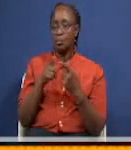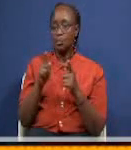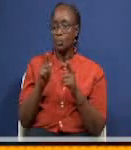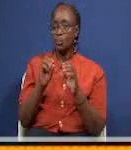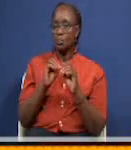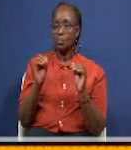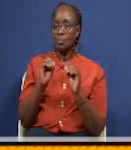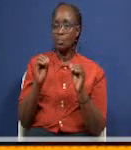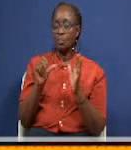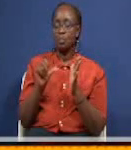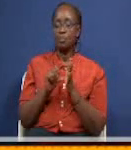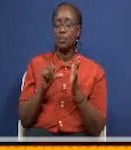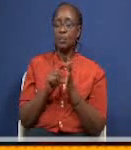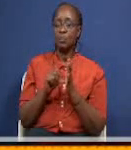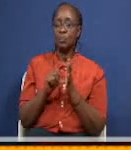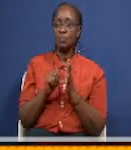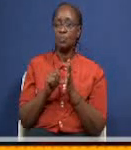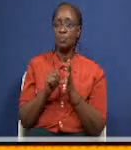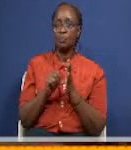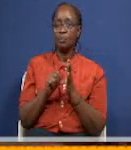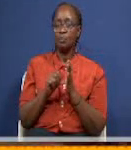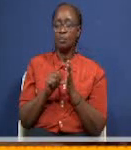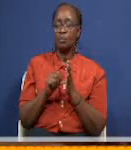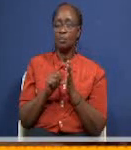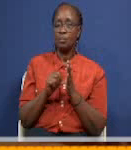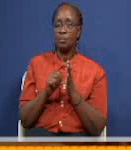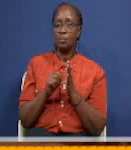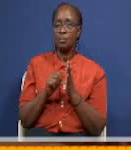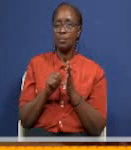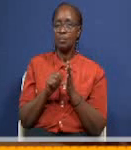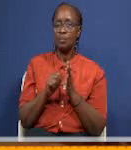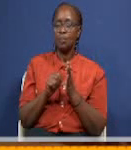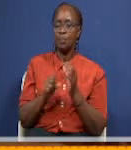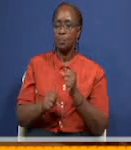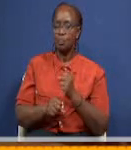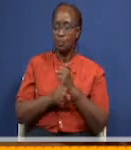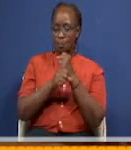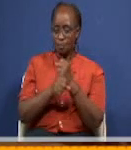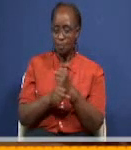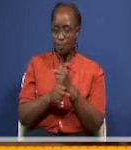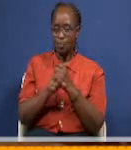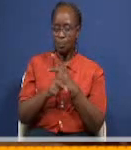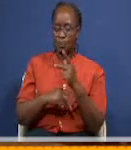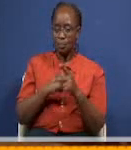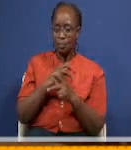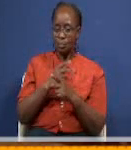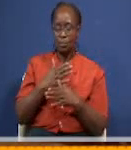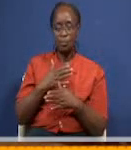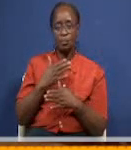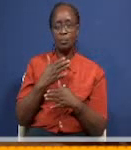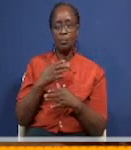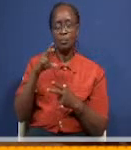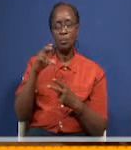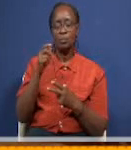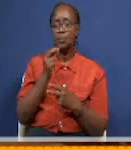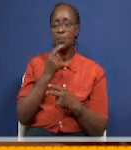to suggest that he was in the condition. Let's be compassionate. Tuwe na utu kidogo.